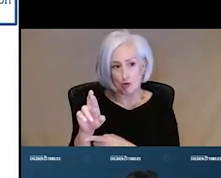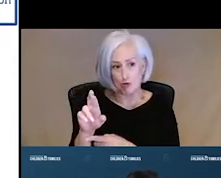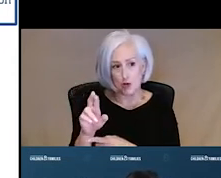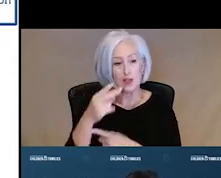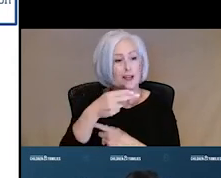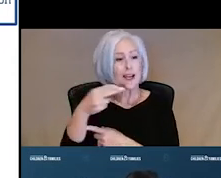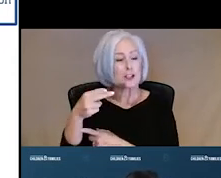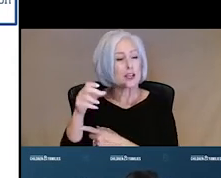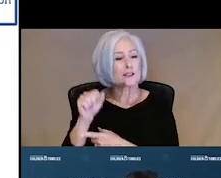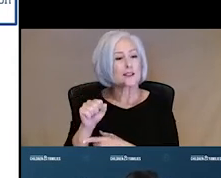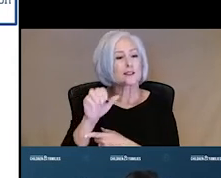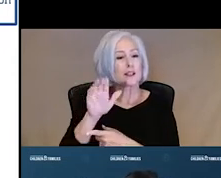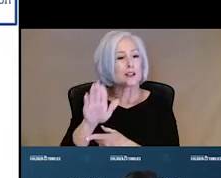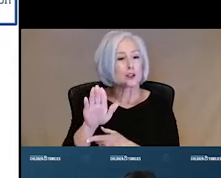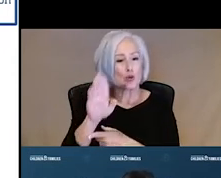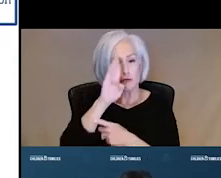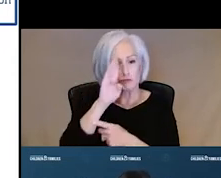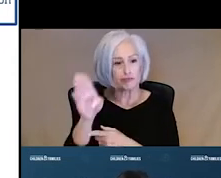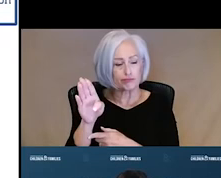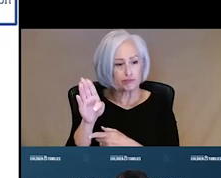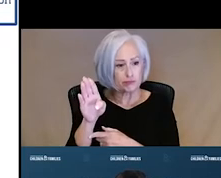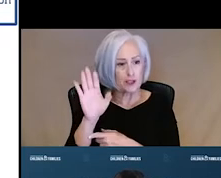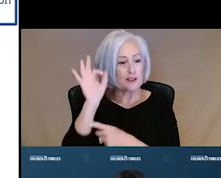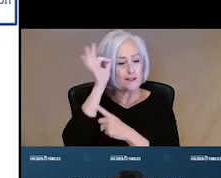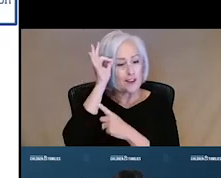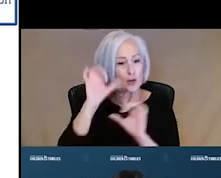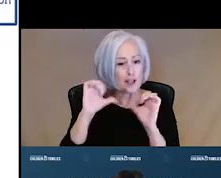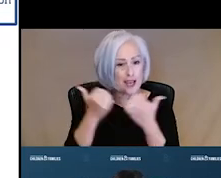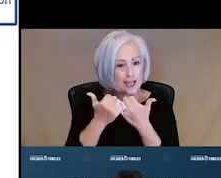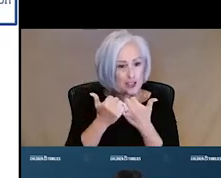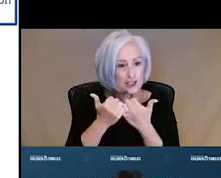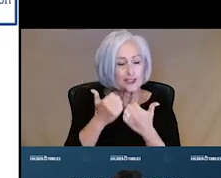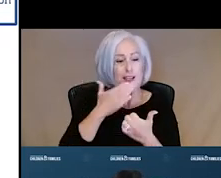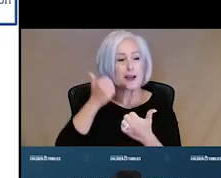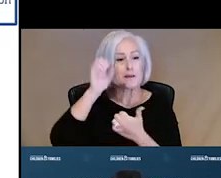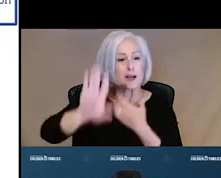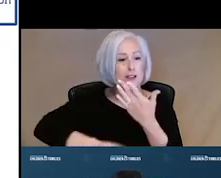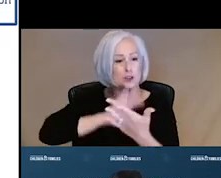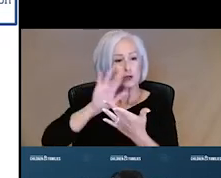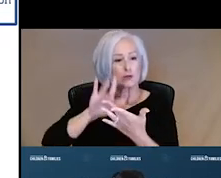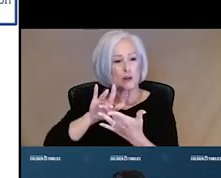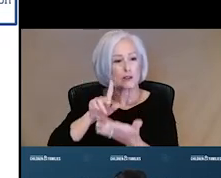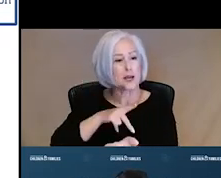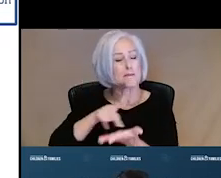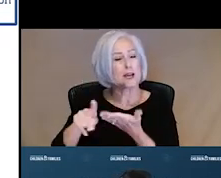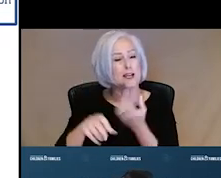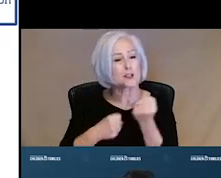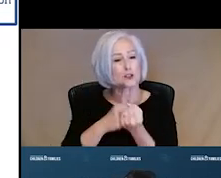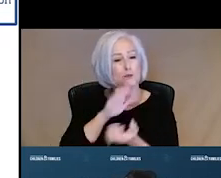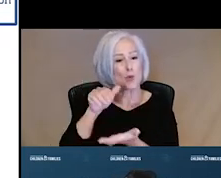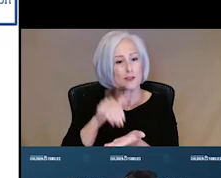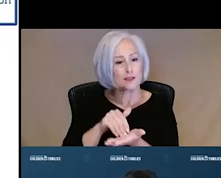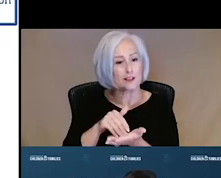cognizant federal agency, you will need to reach out to the Payment Support Center, or